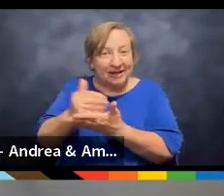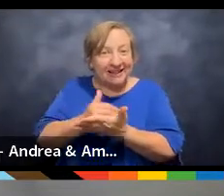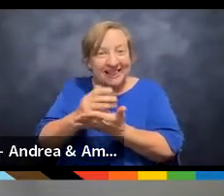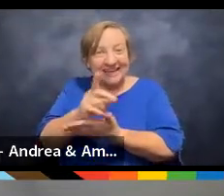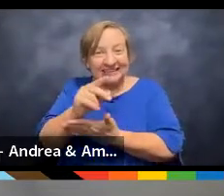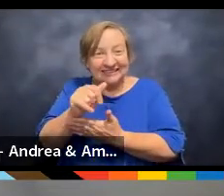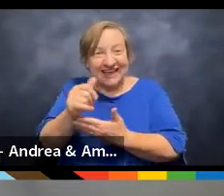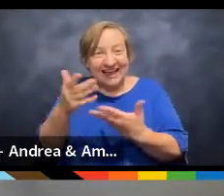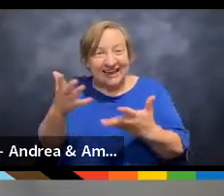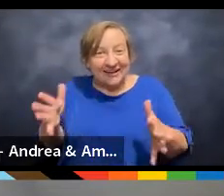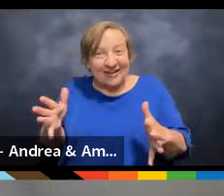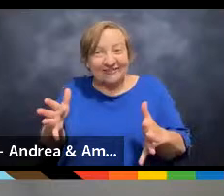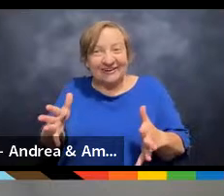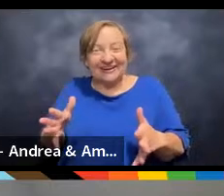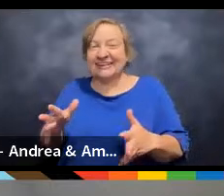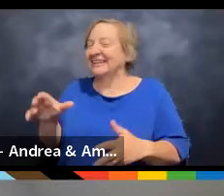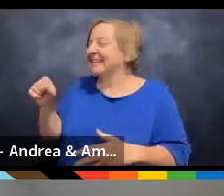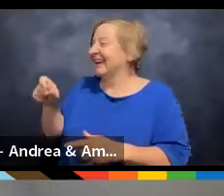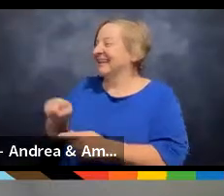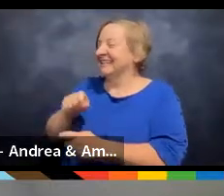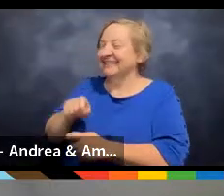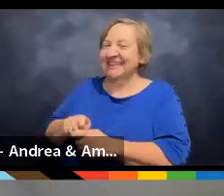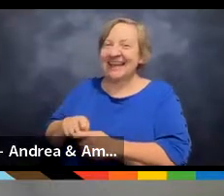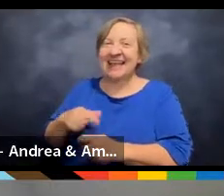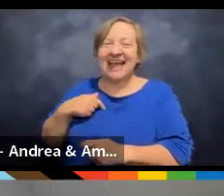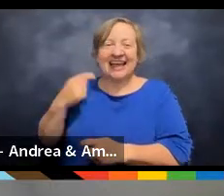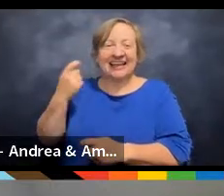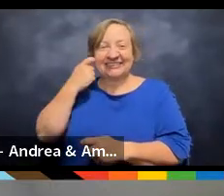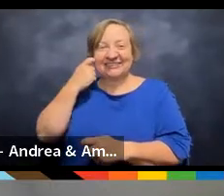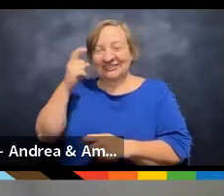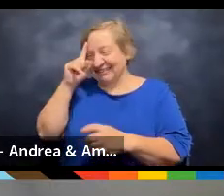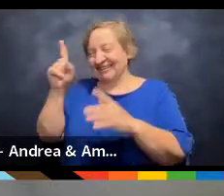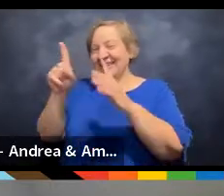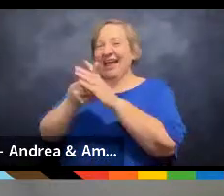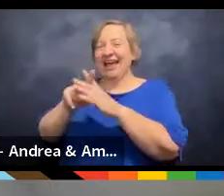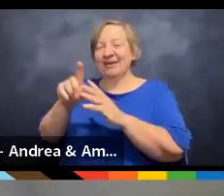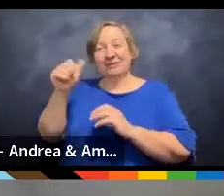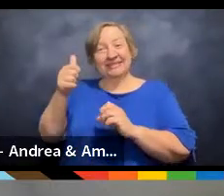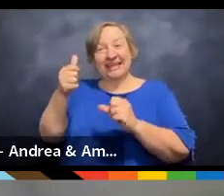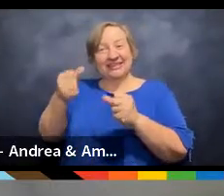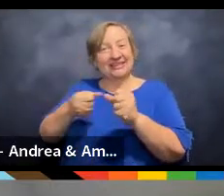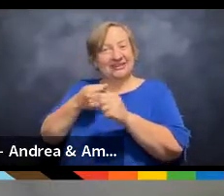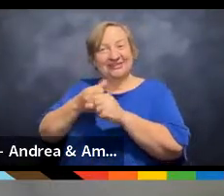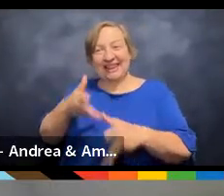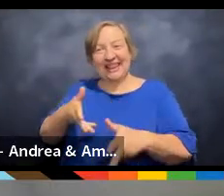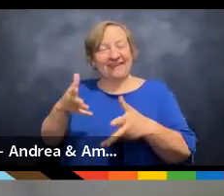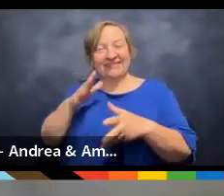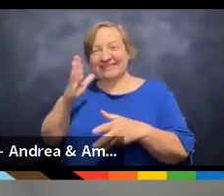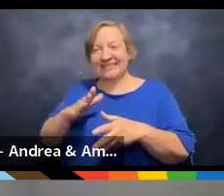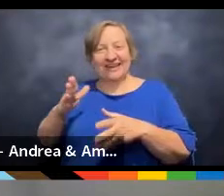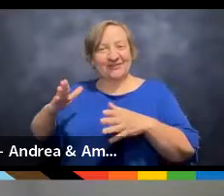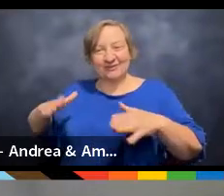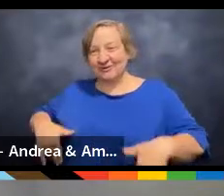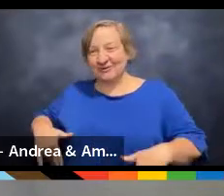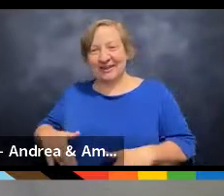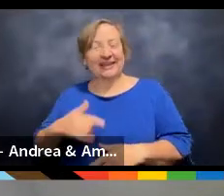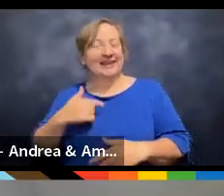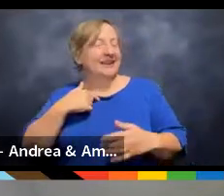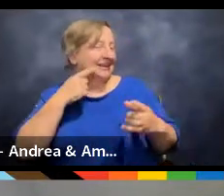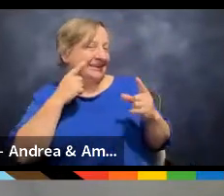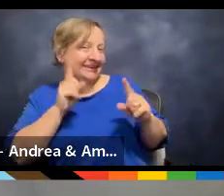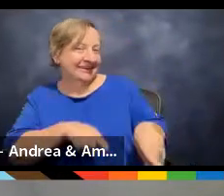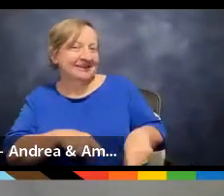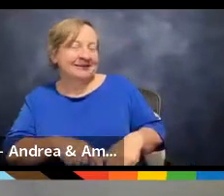now. Exactly. I just thought of it, but 10 more years, it's never too late. Yeah, I agree.